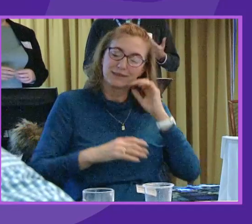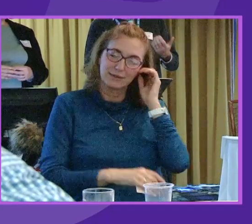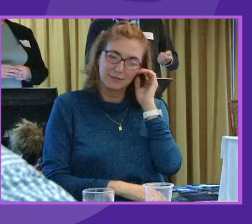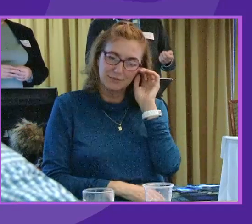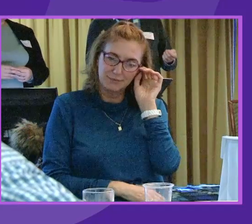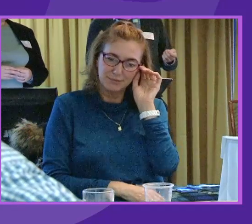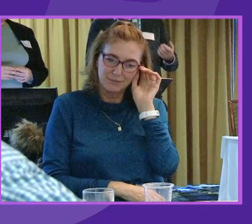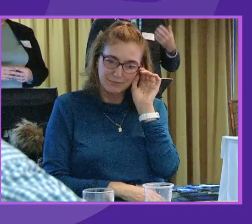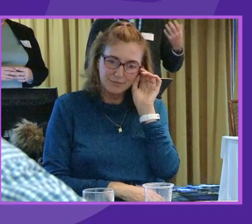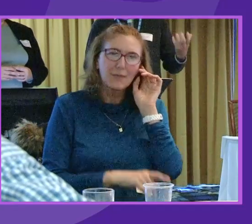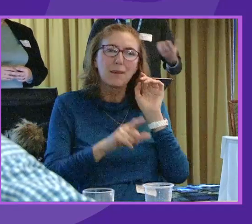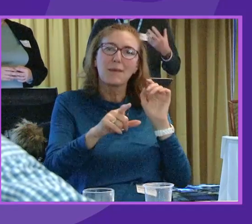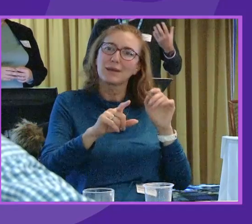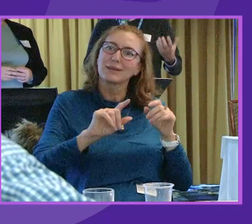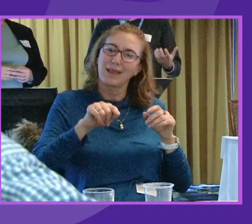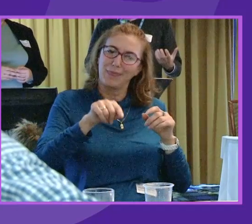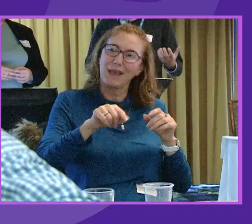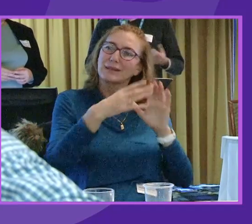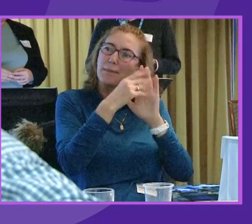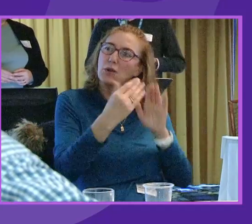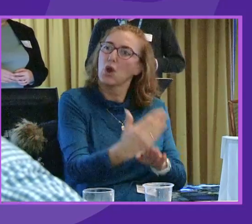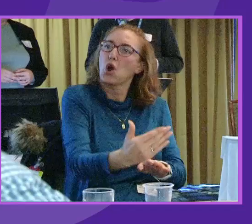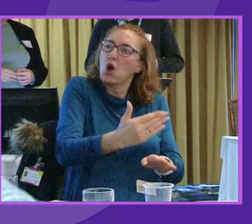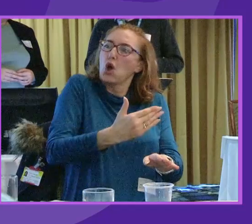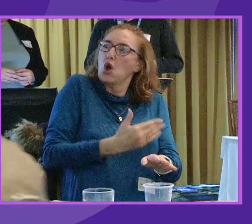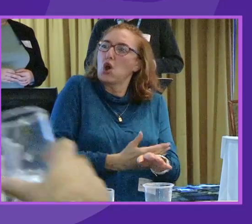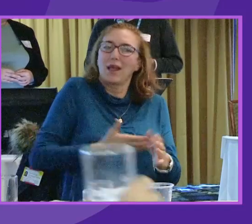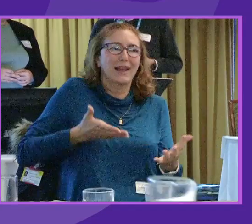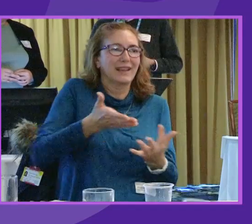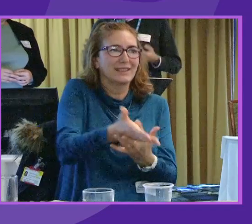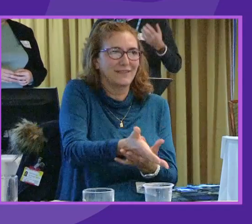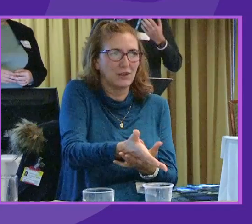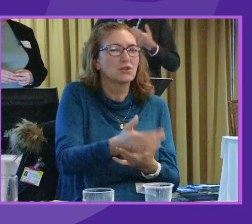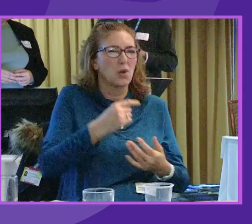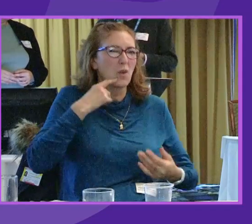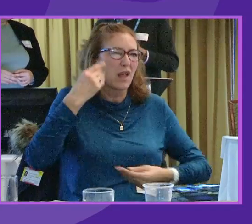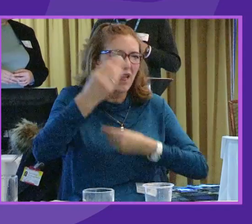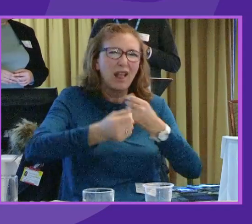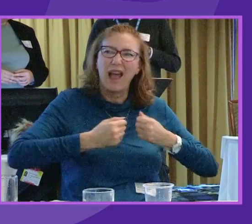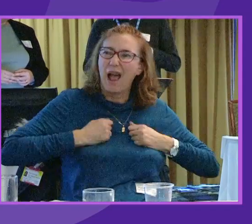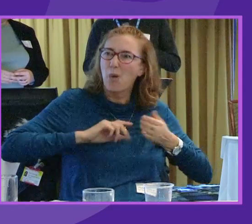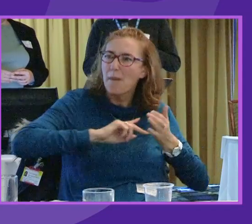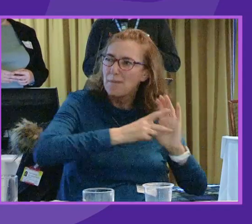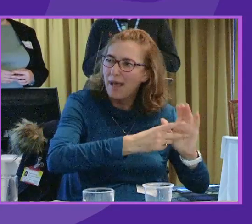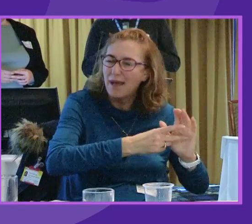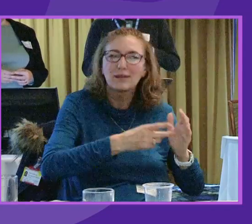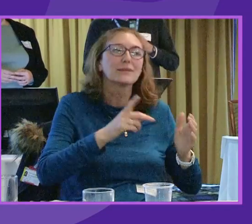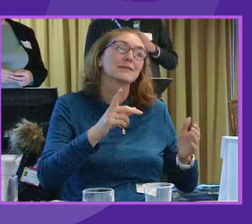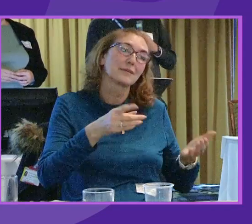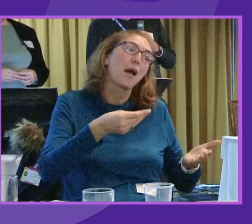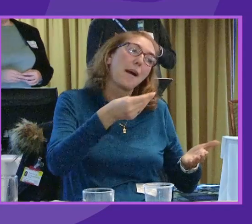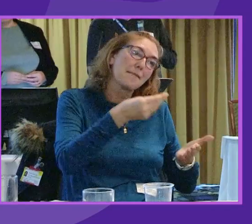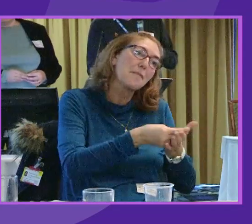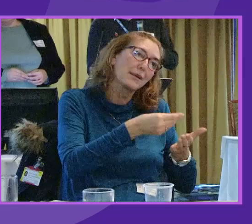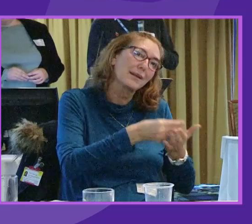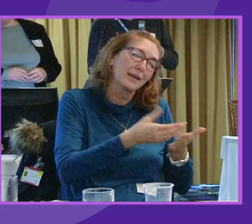those needs. Very early stages, and we're going to talk about kind of some of the planning and where we're up to in relation to that.